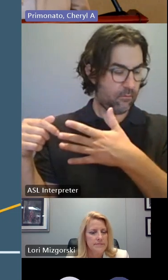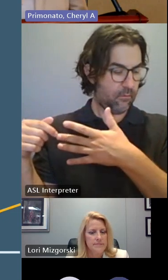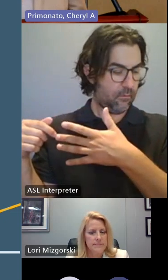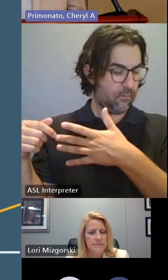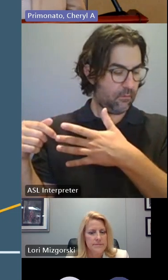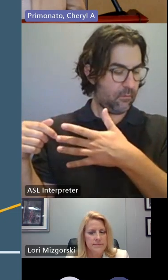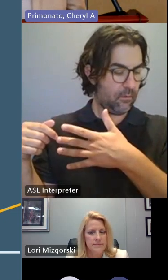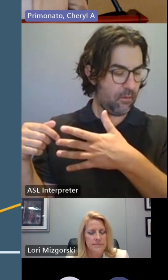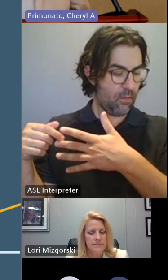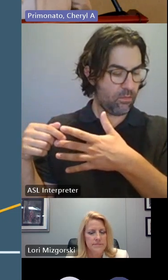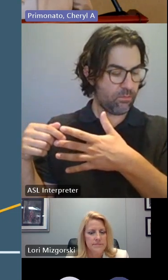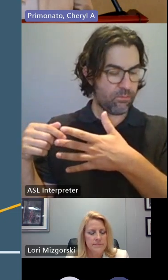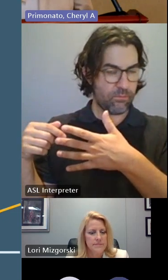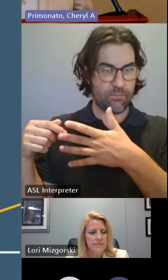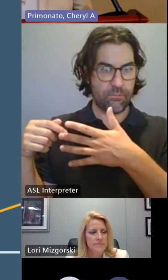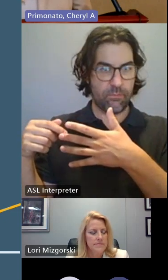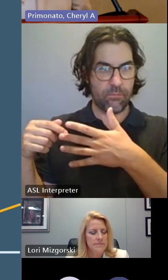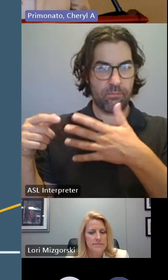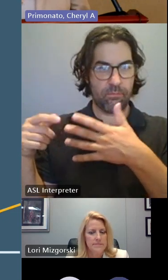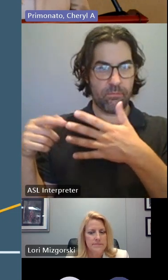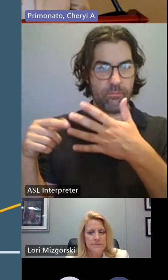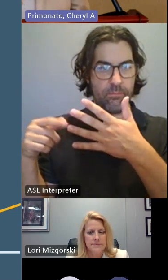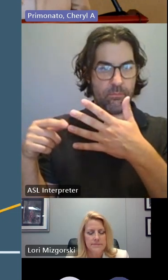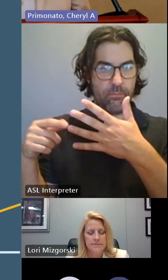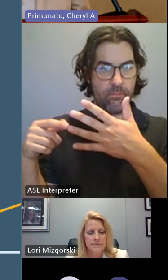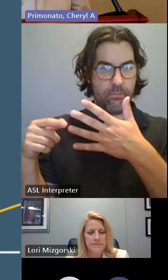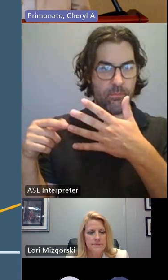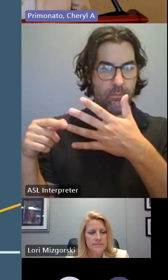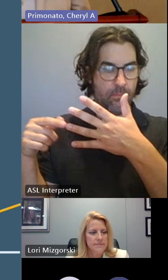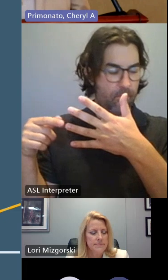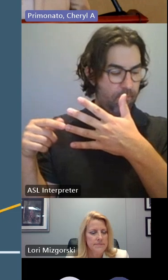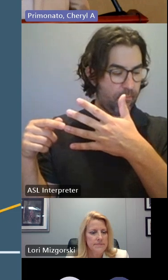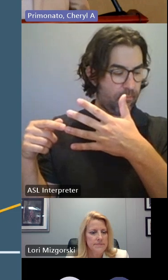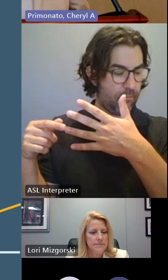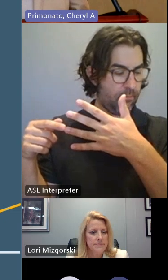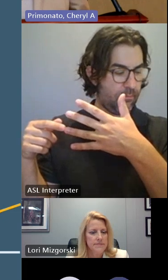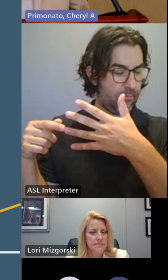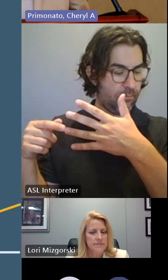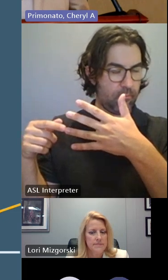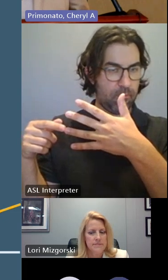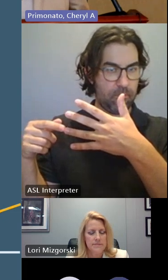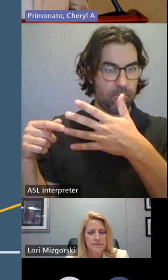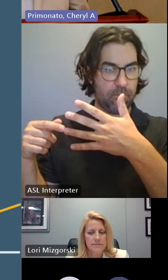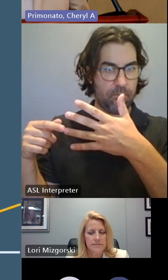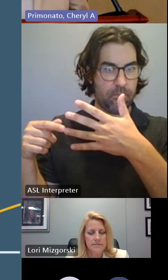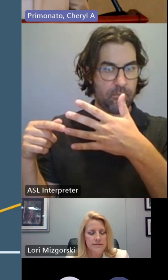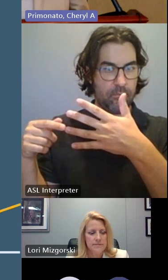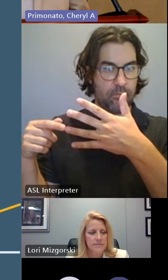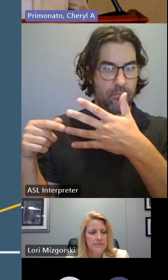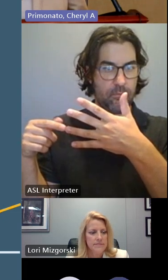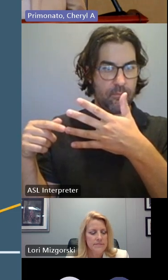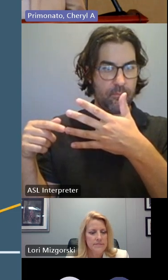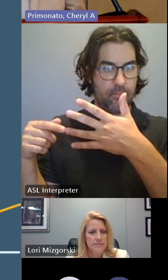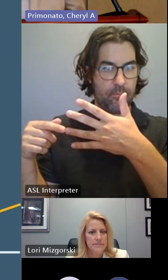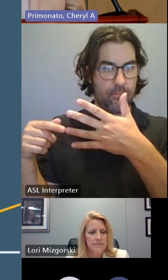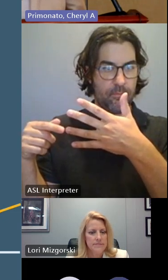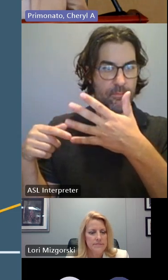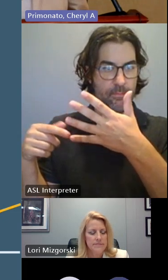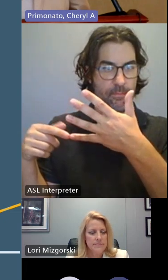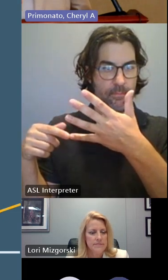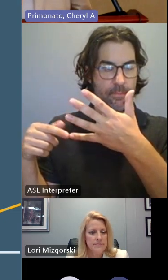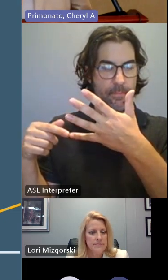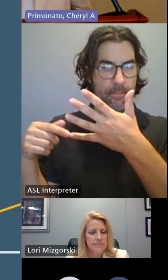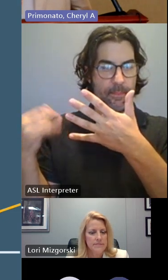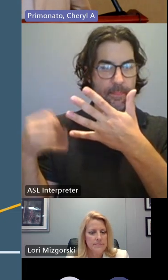remanufacture/new/exchange turbochargers. Number 17 is operators, maintenance, supervisor uniforms. And number 18